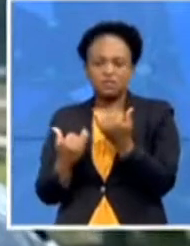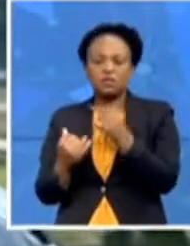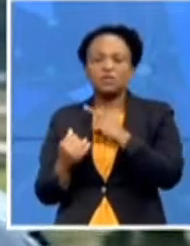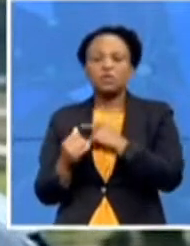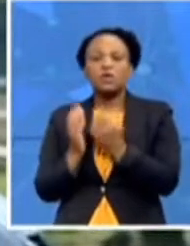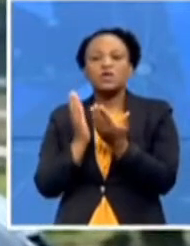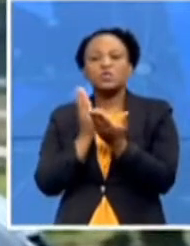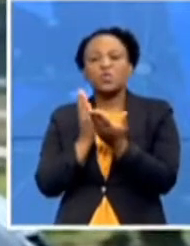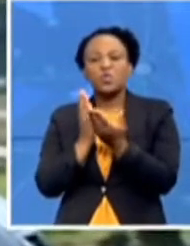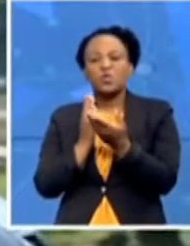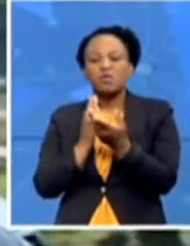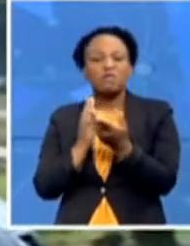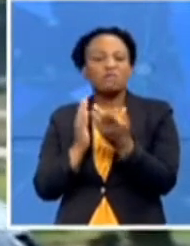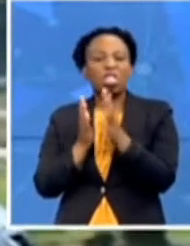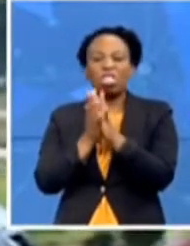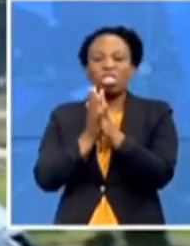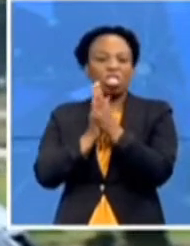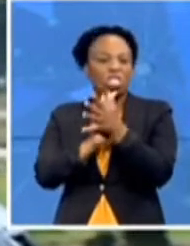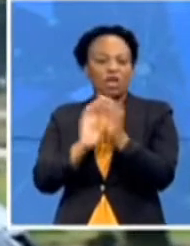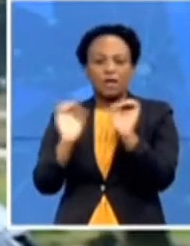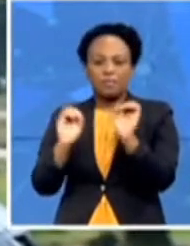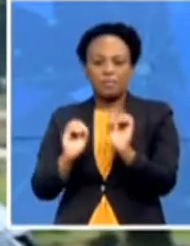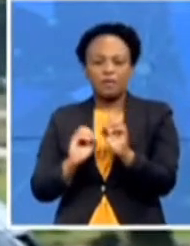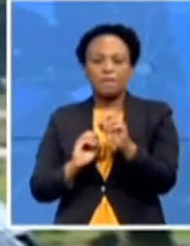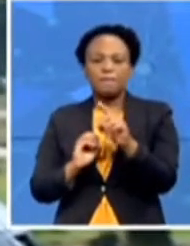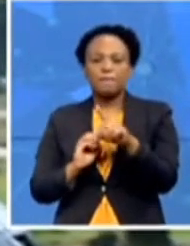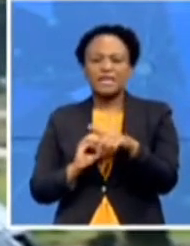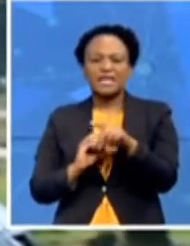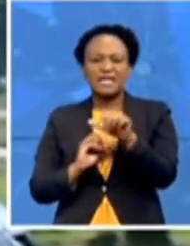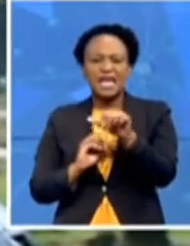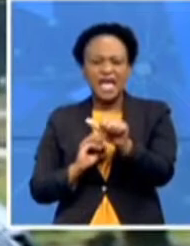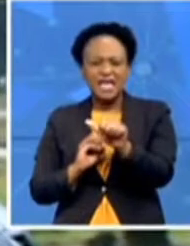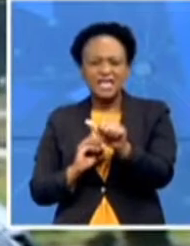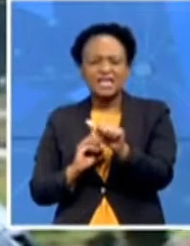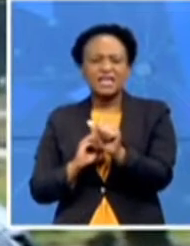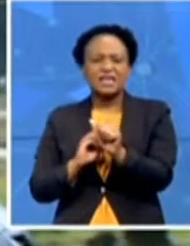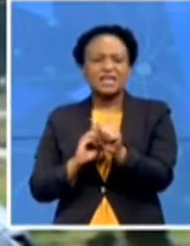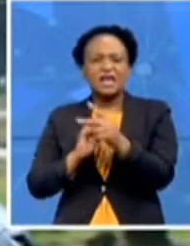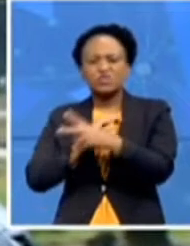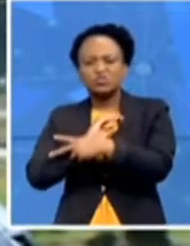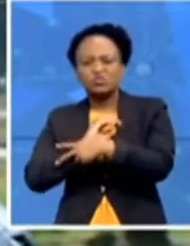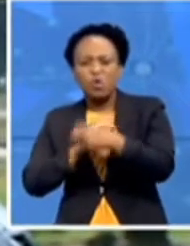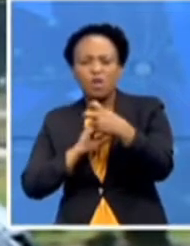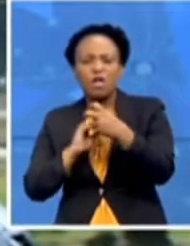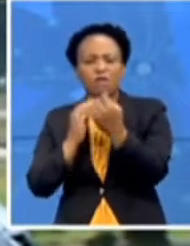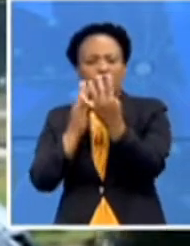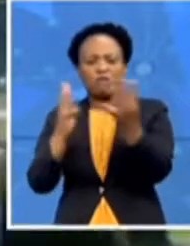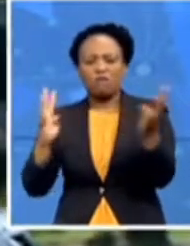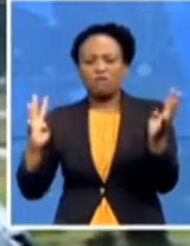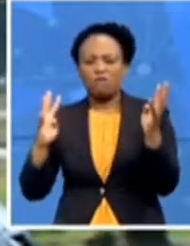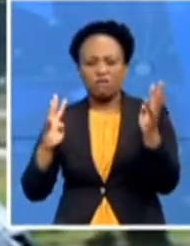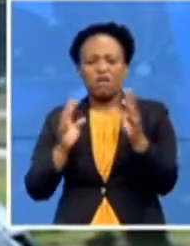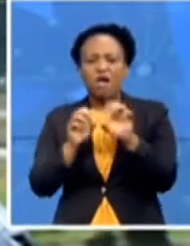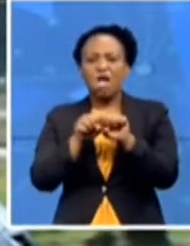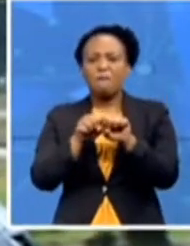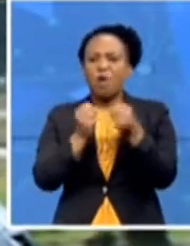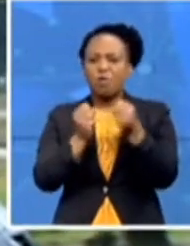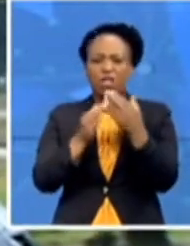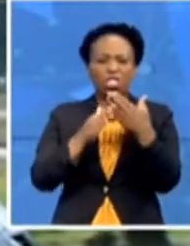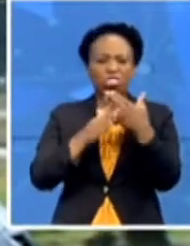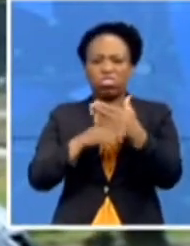PA system was stolen, fences were broken into. Has this been an ongoing problem here at the school?